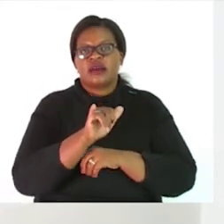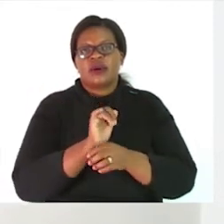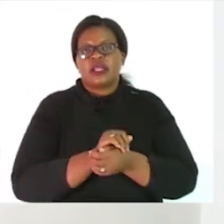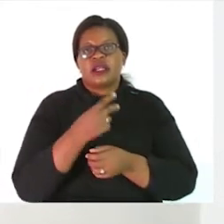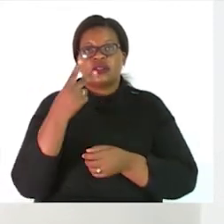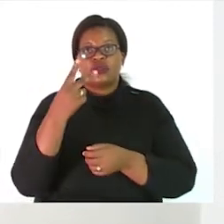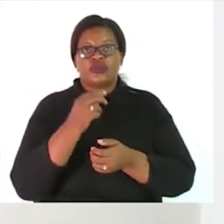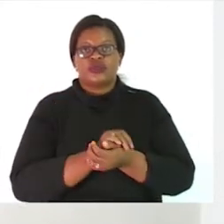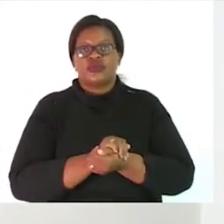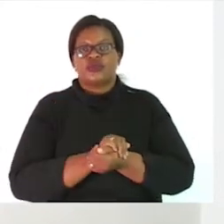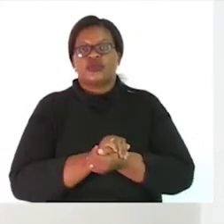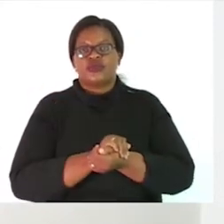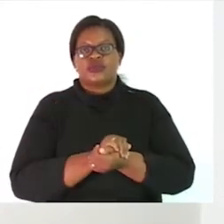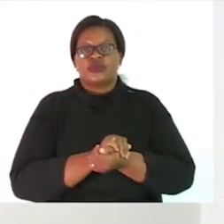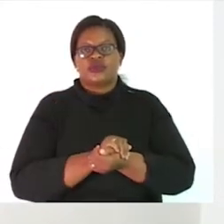2.